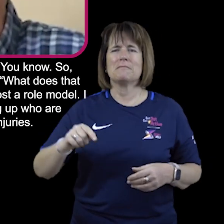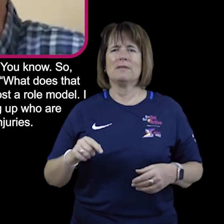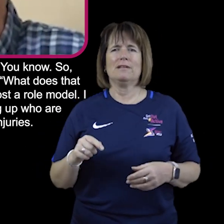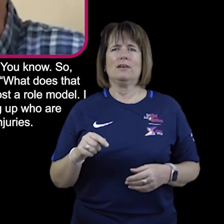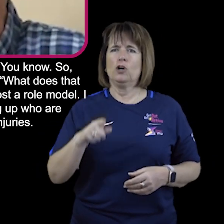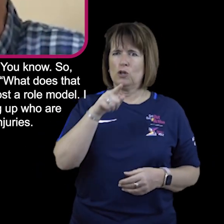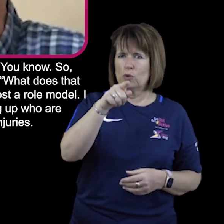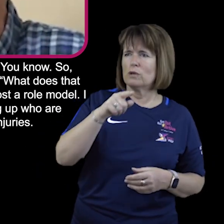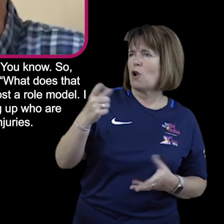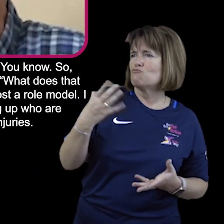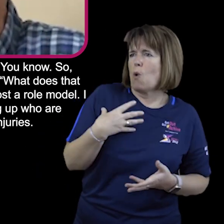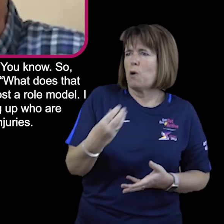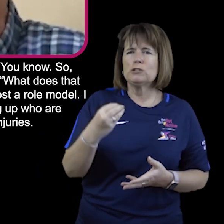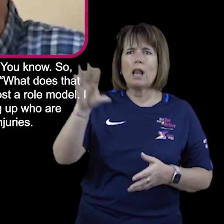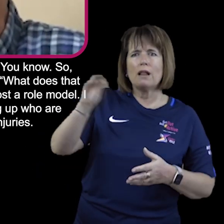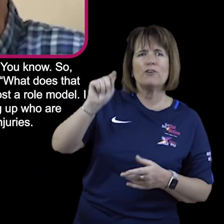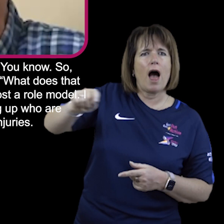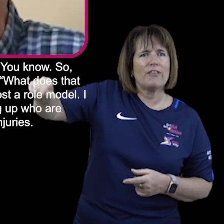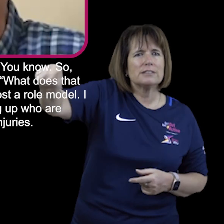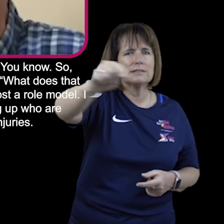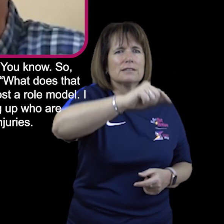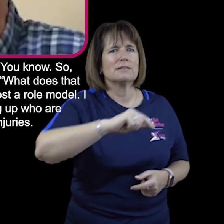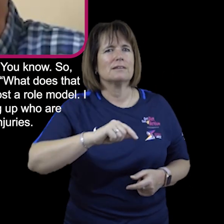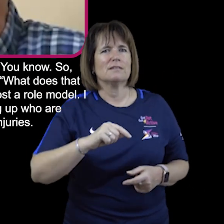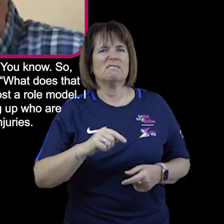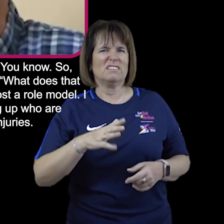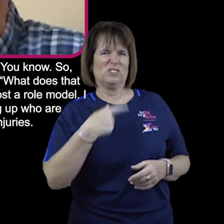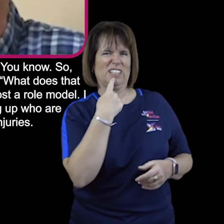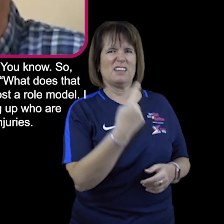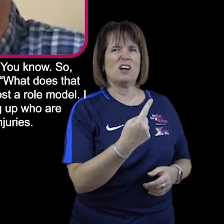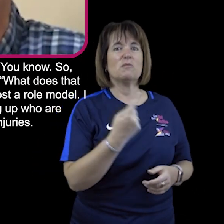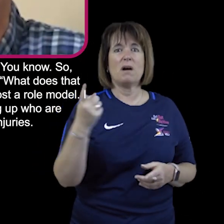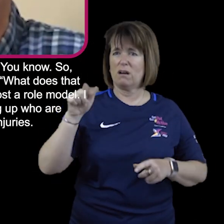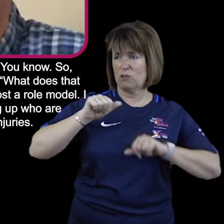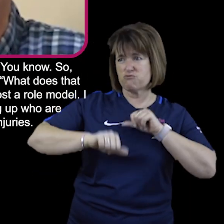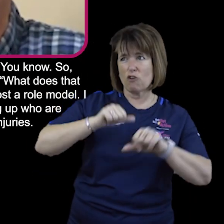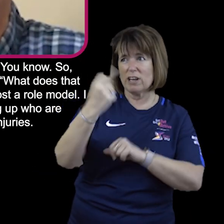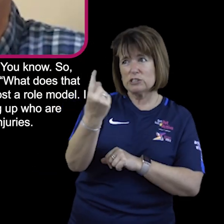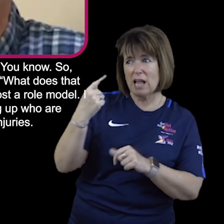just turn up, dig in, help other people. And I guess she said,